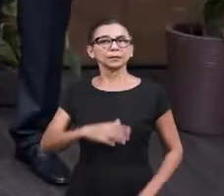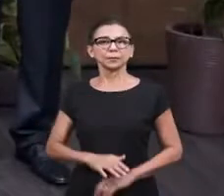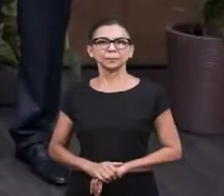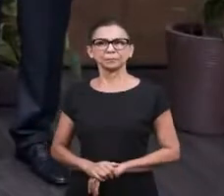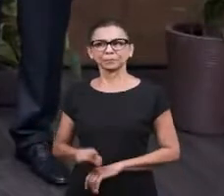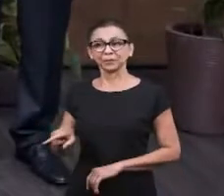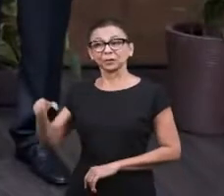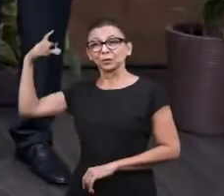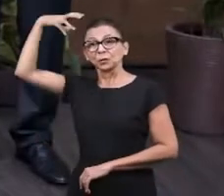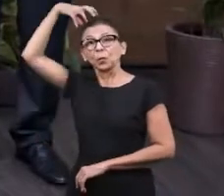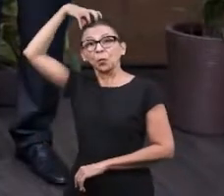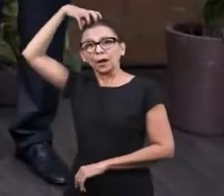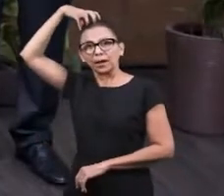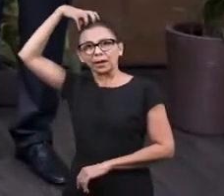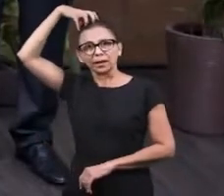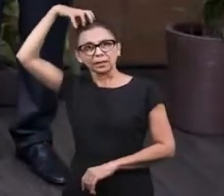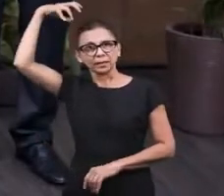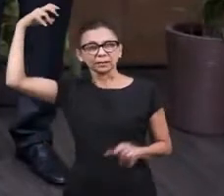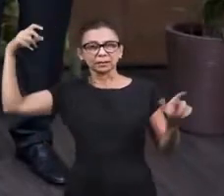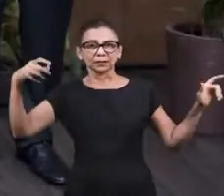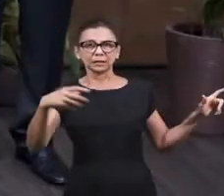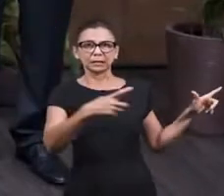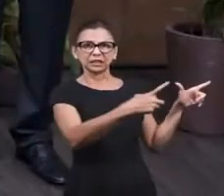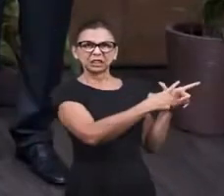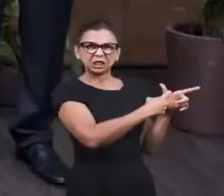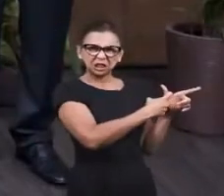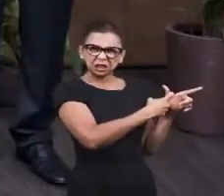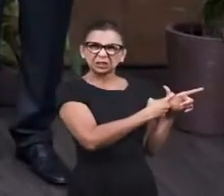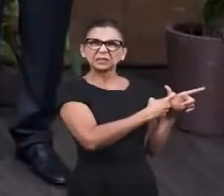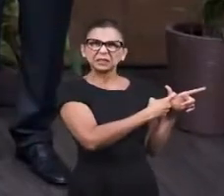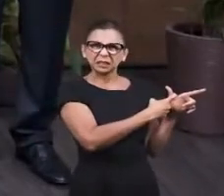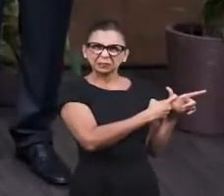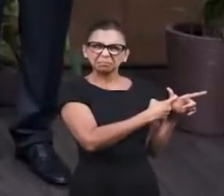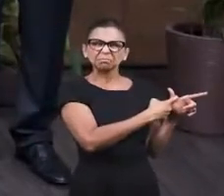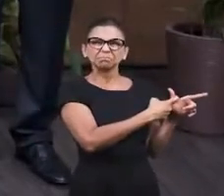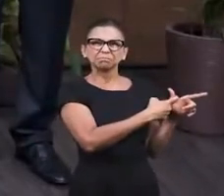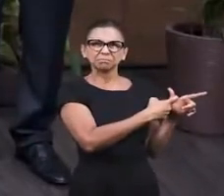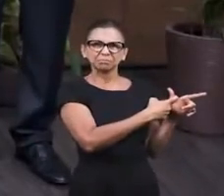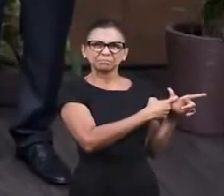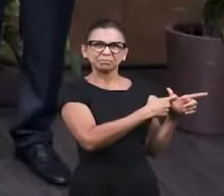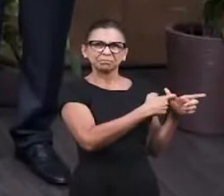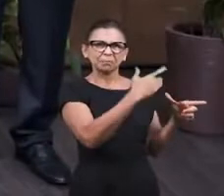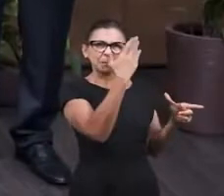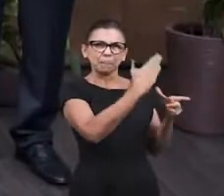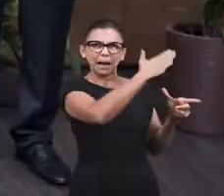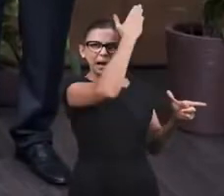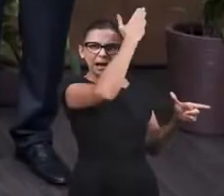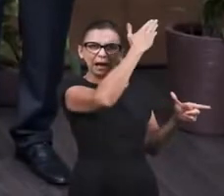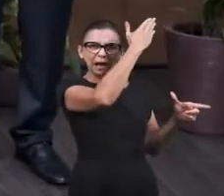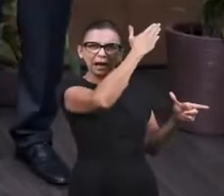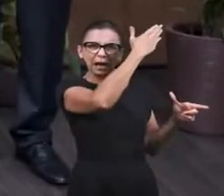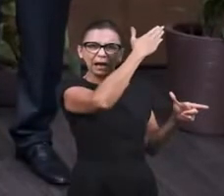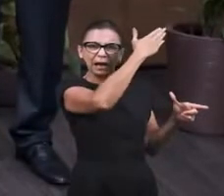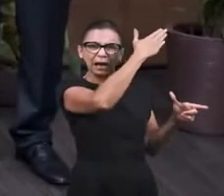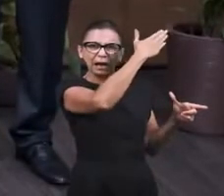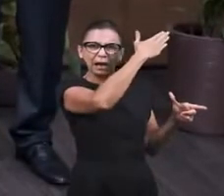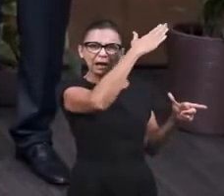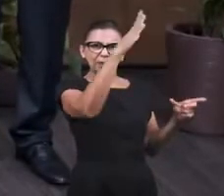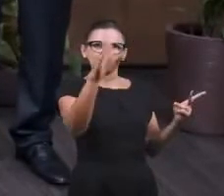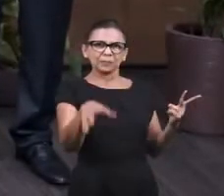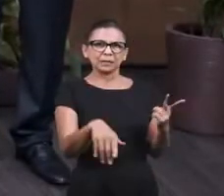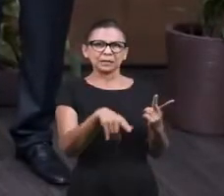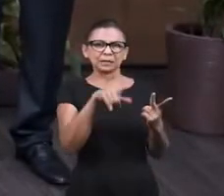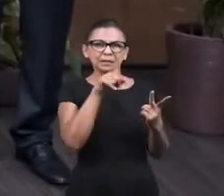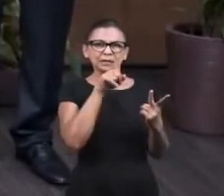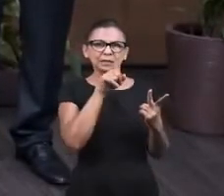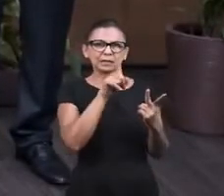king, the master, was compassionate and forgave the greater debt. But the